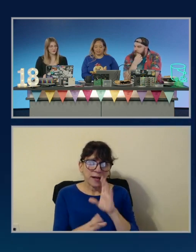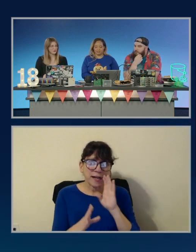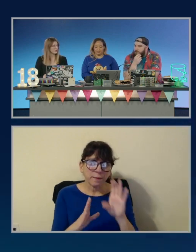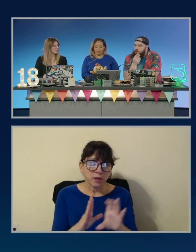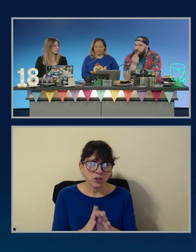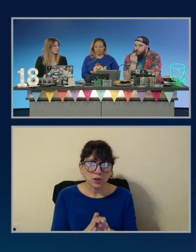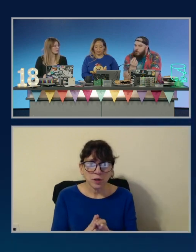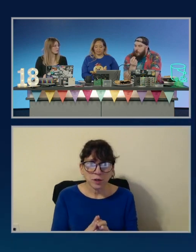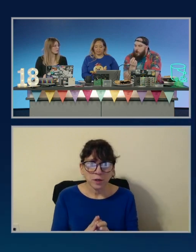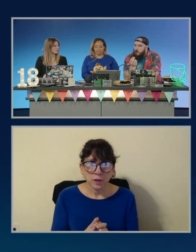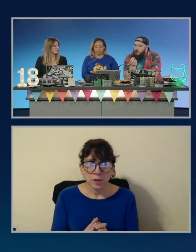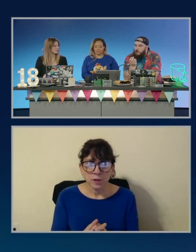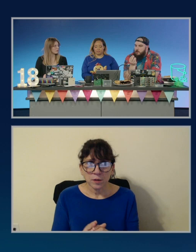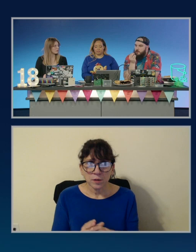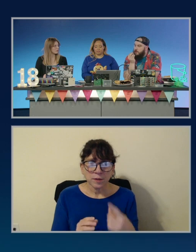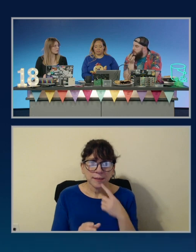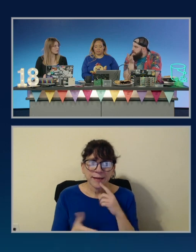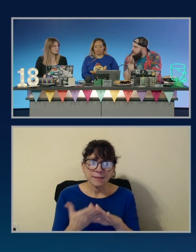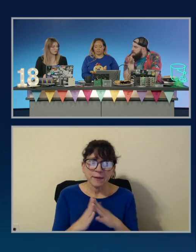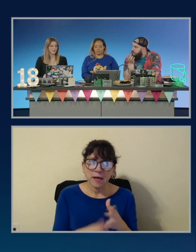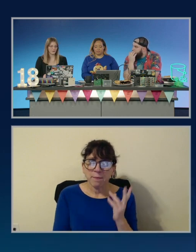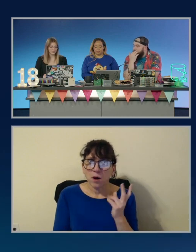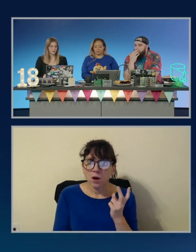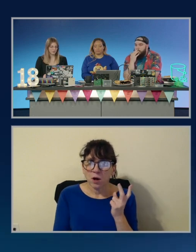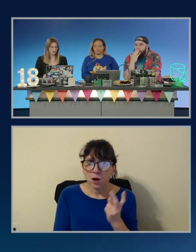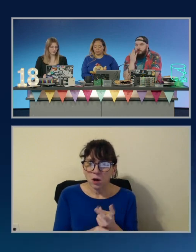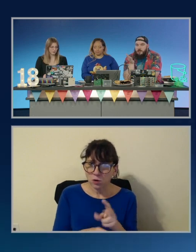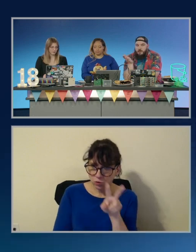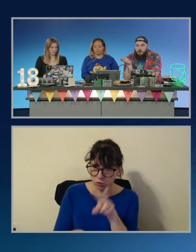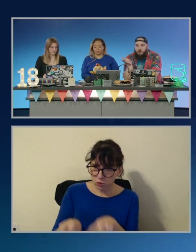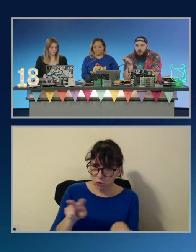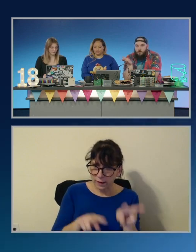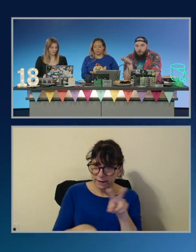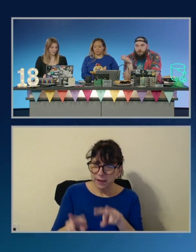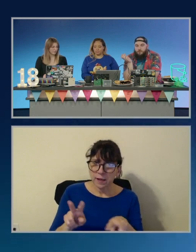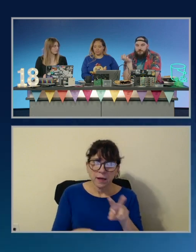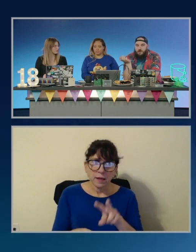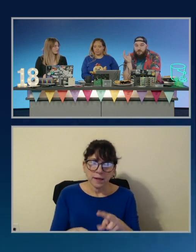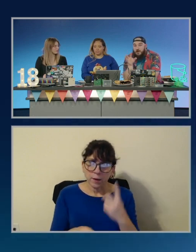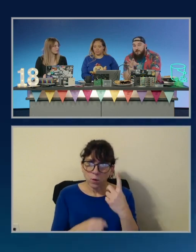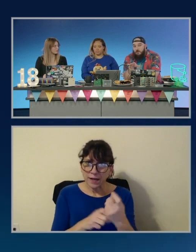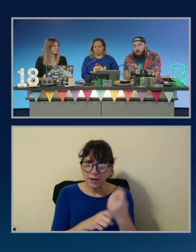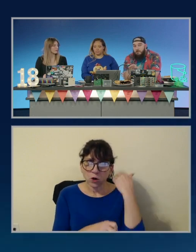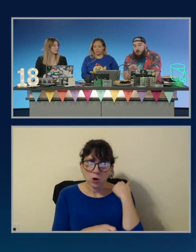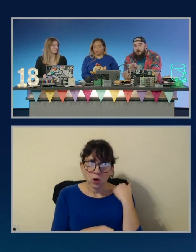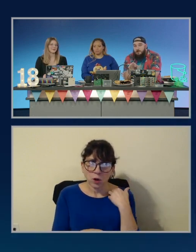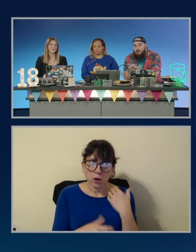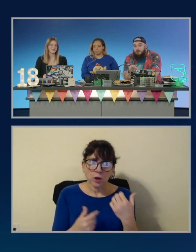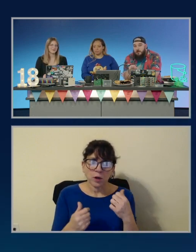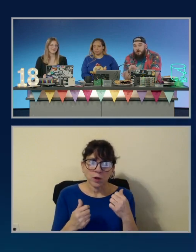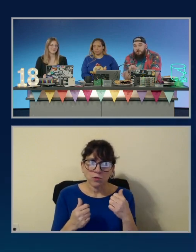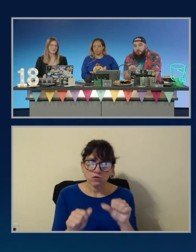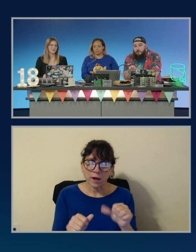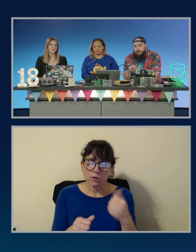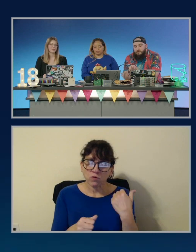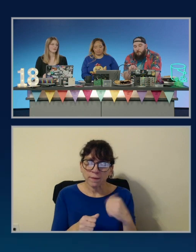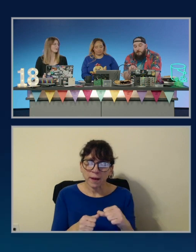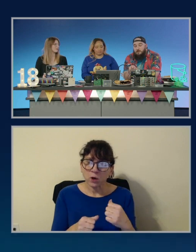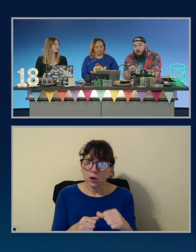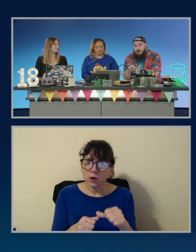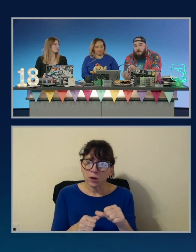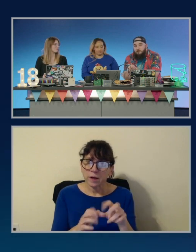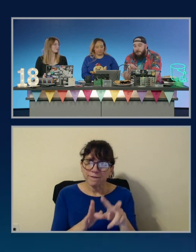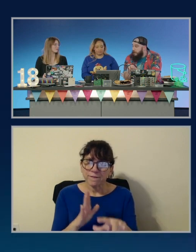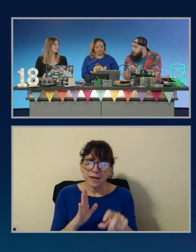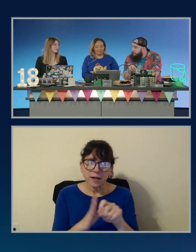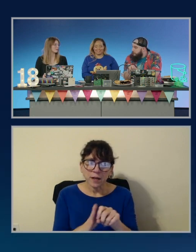it has become so hard to detect these things, right? Just like a year ago, if chat, you remember, there was this video of Will